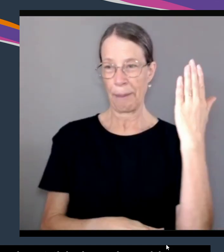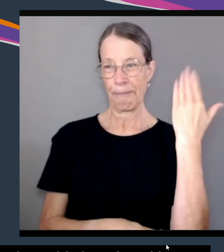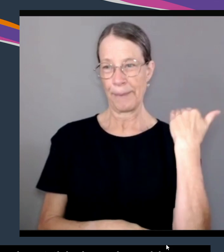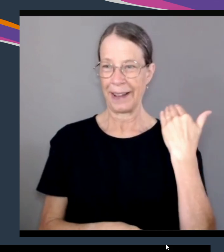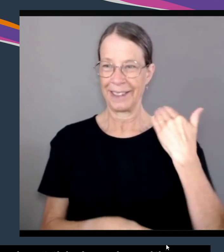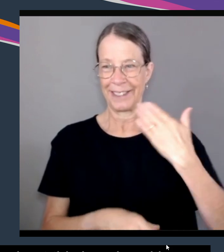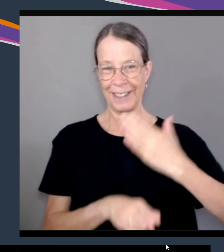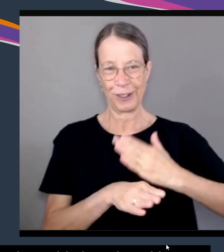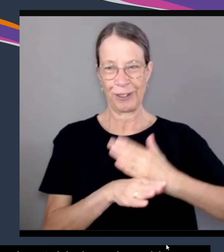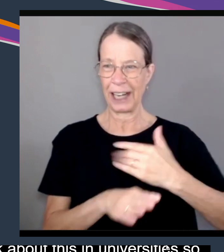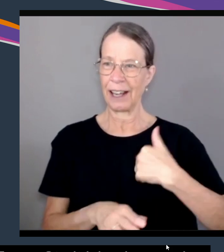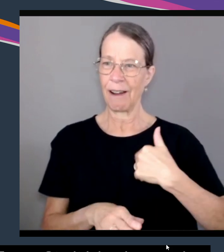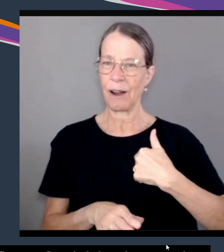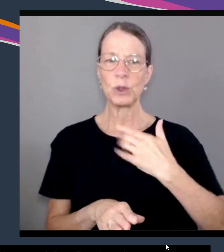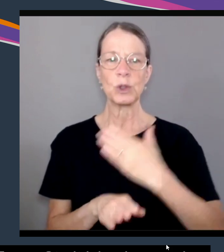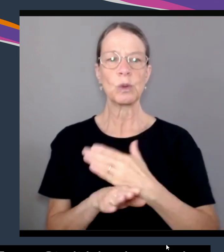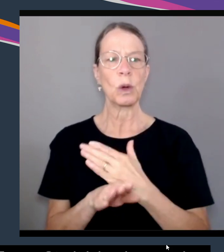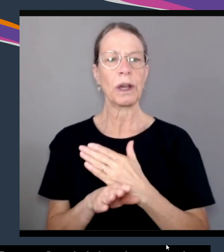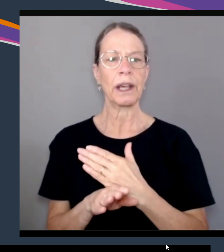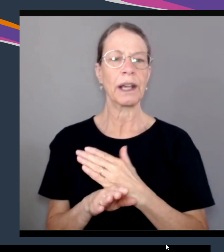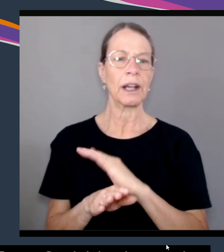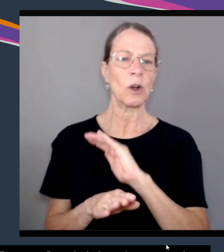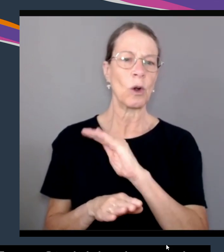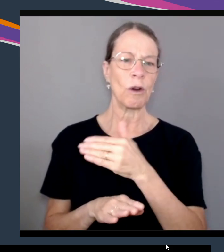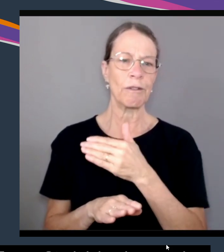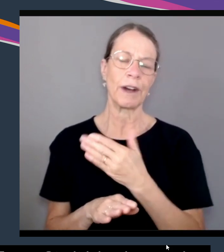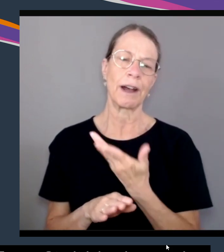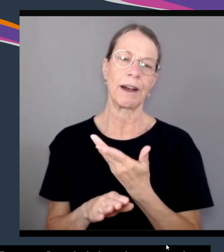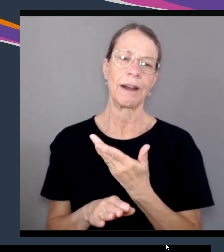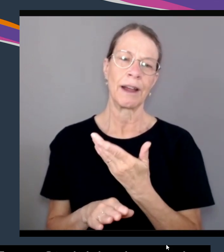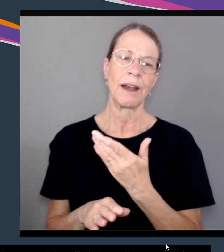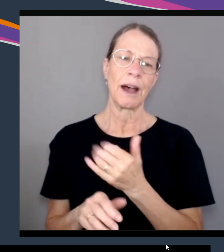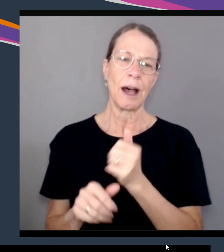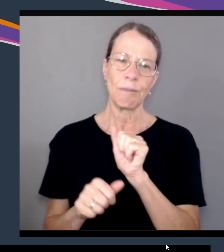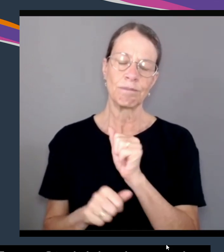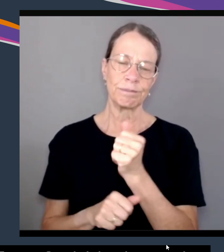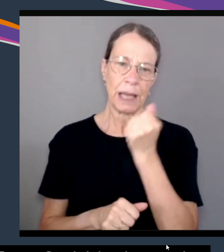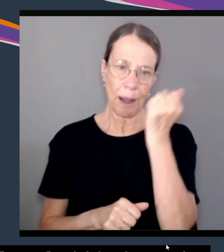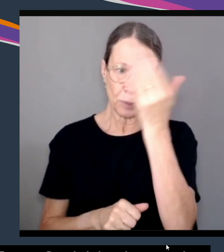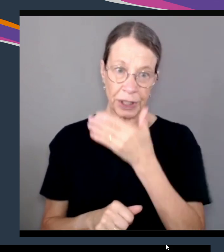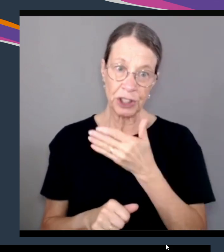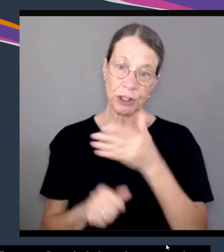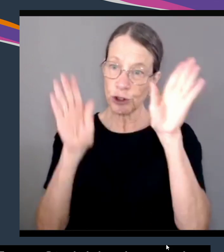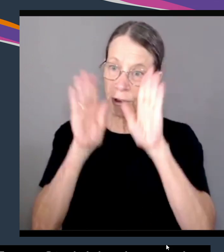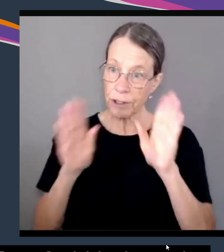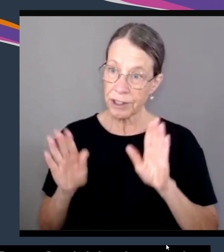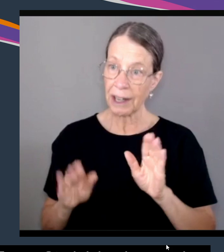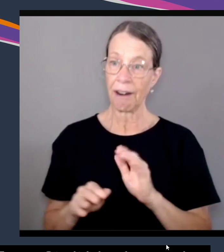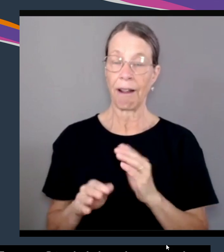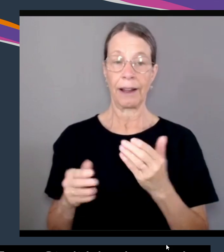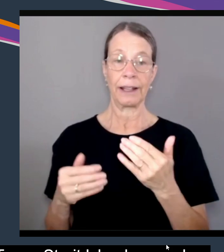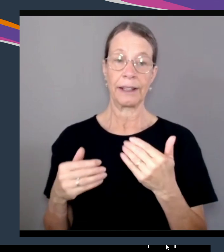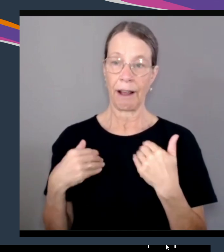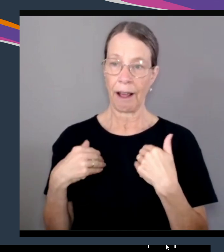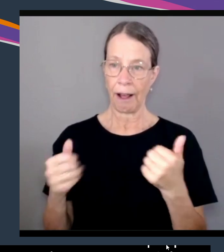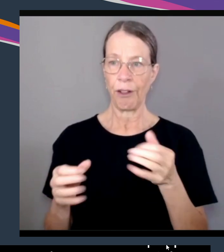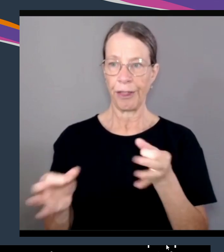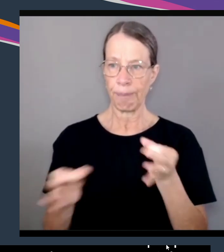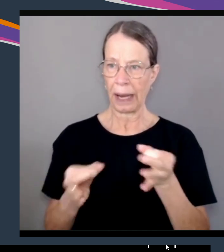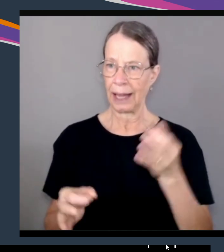on the Aboriginal and Torres Strait Islander health plan. This is 2012. So this is a version of the health plan that